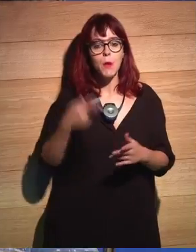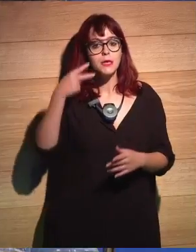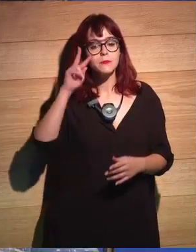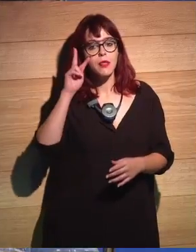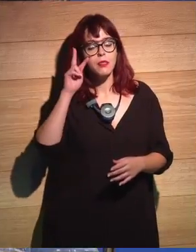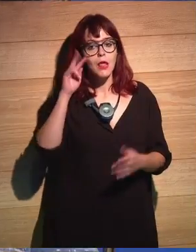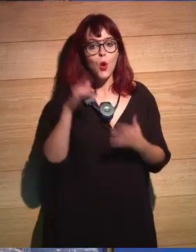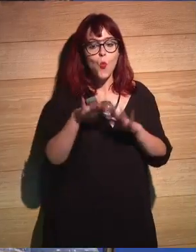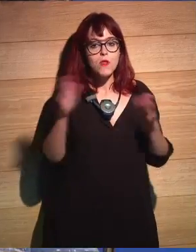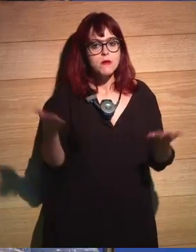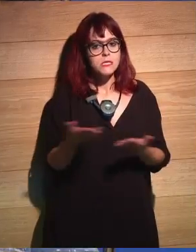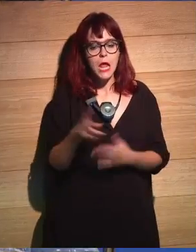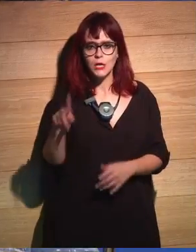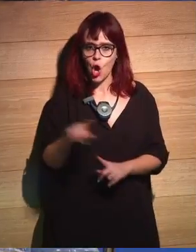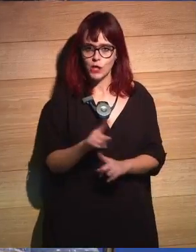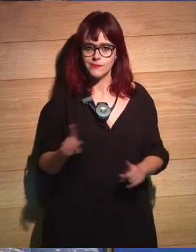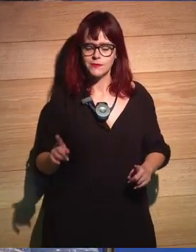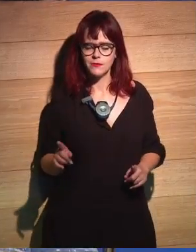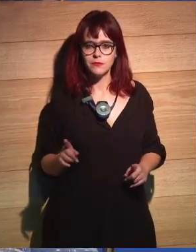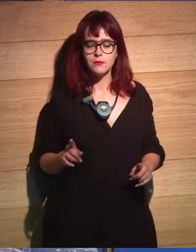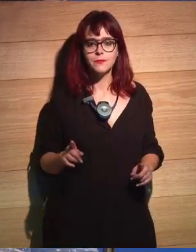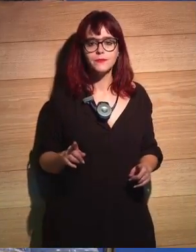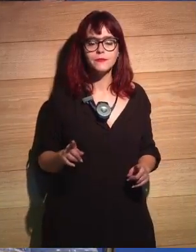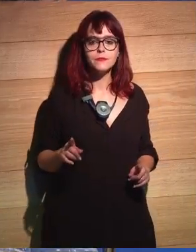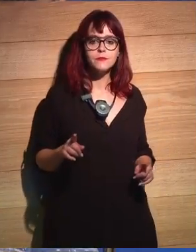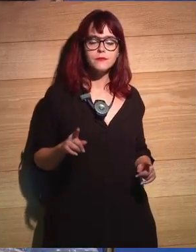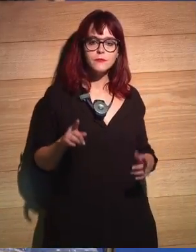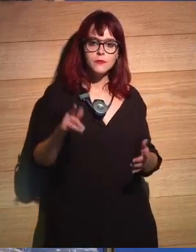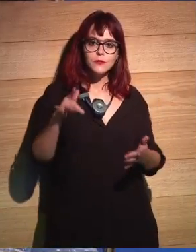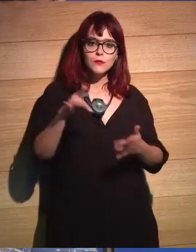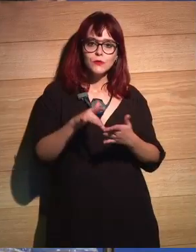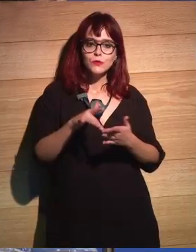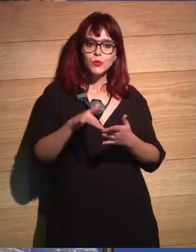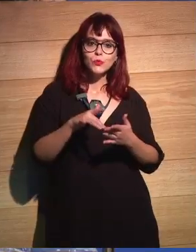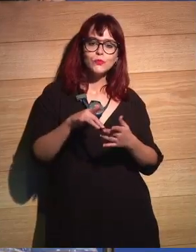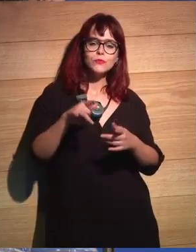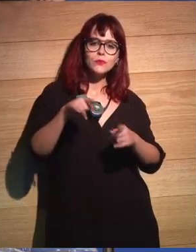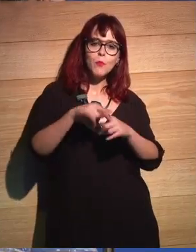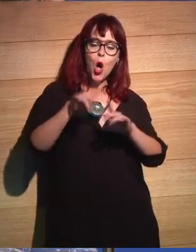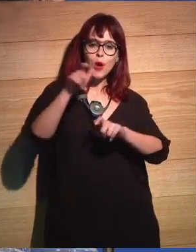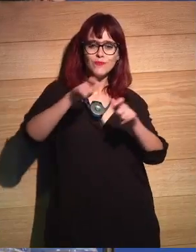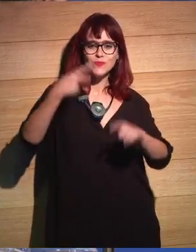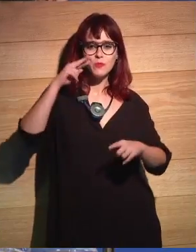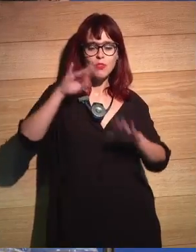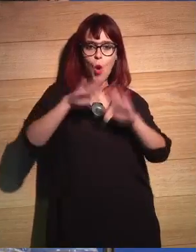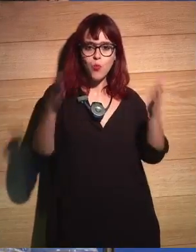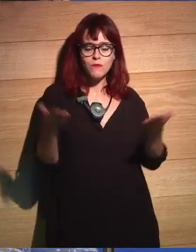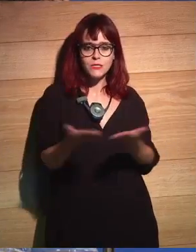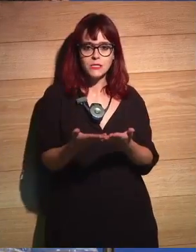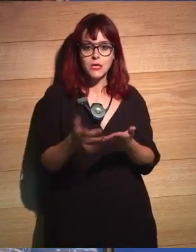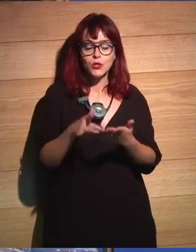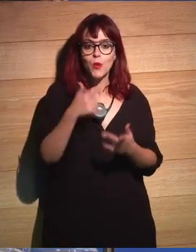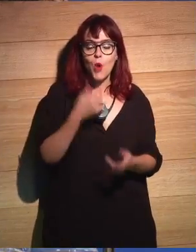produce experiences that sometimes are not universal. Some books deal with